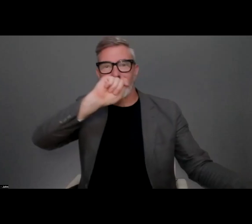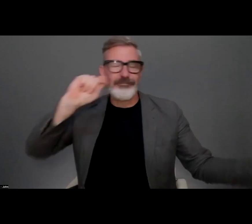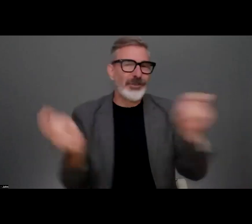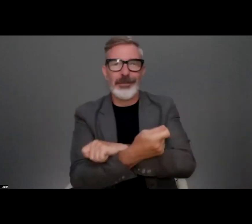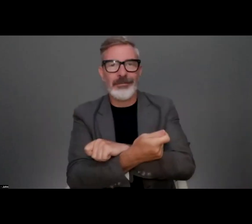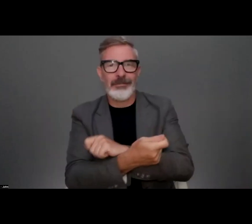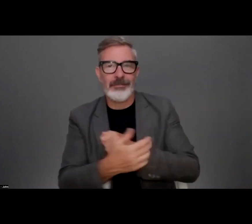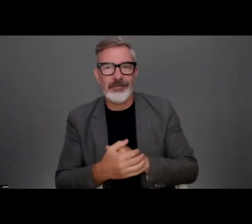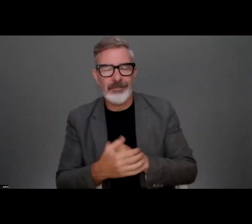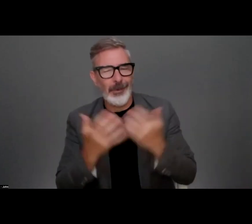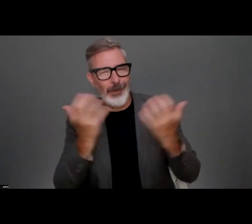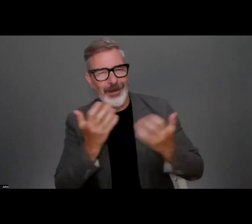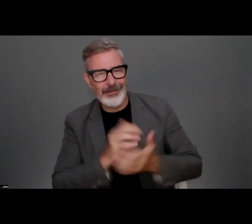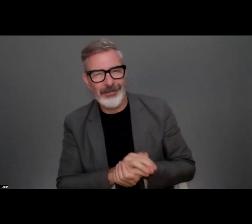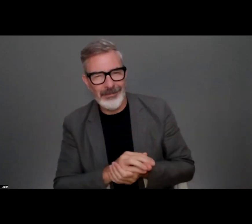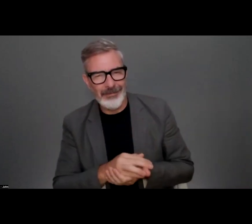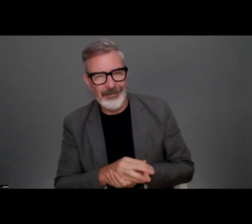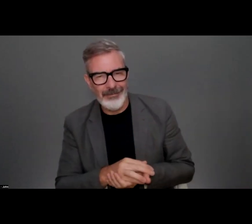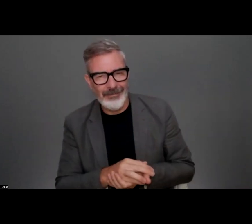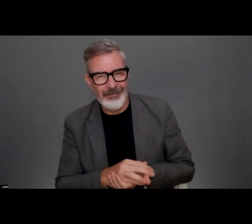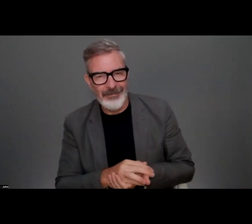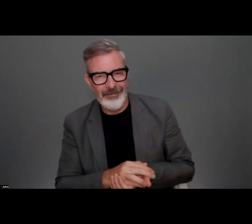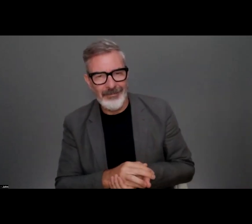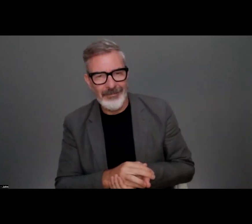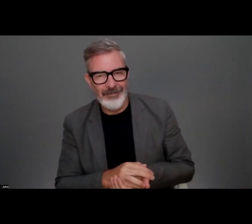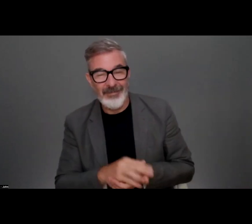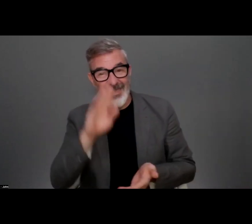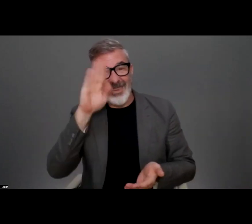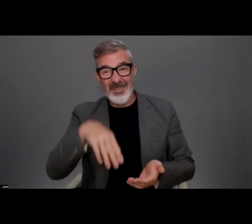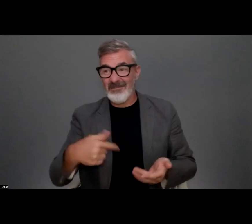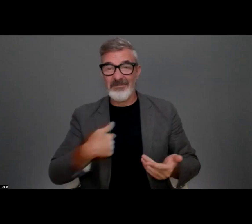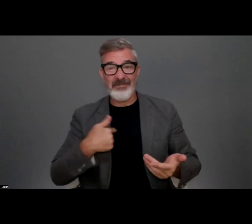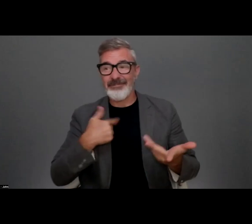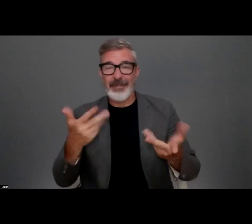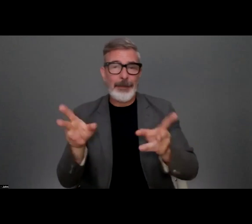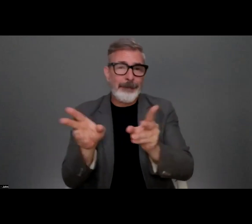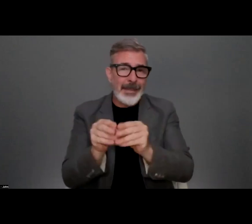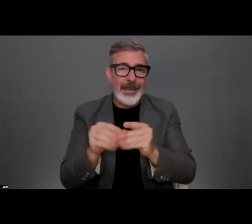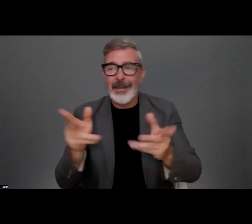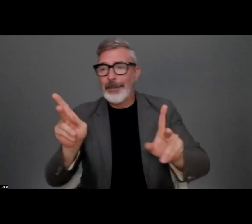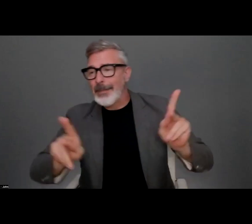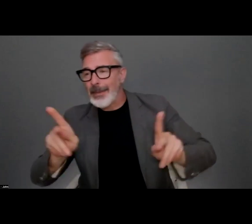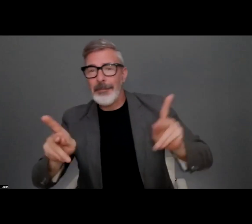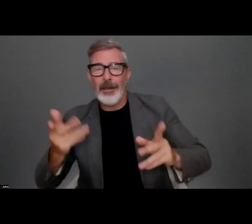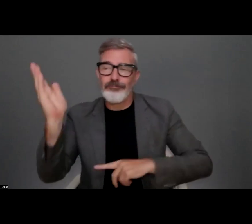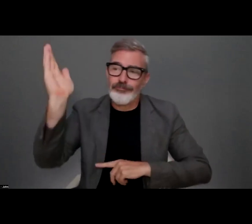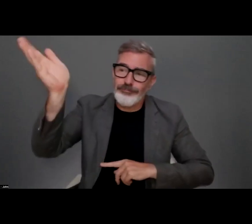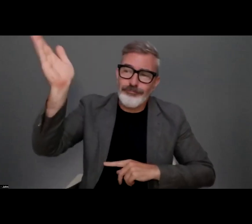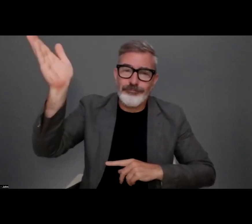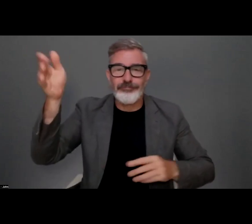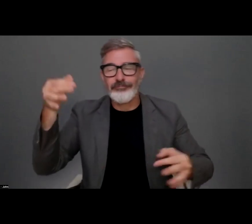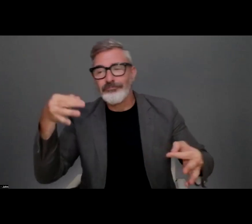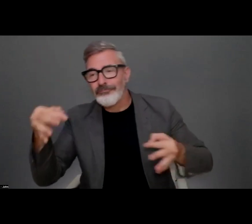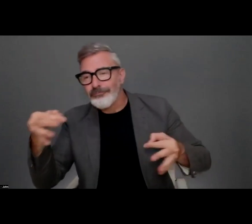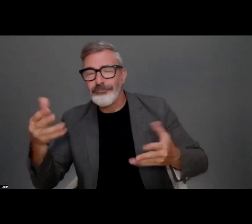I give these stories because I find that if I'm in a room having a conversation with groups and I bring that up,